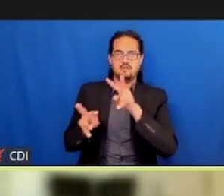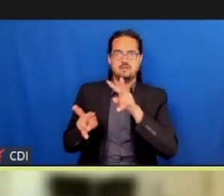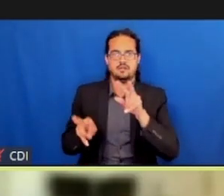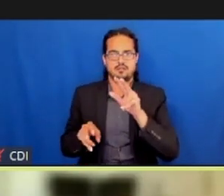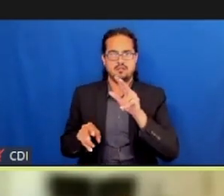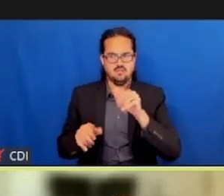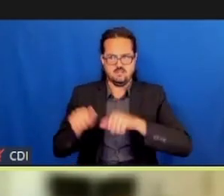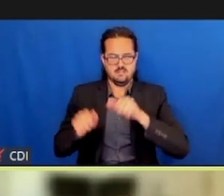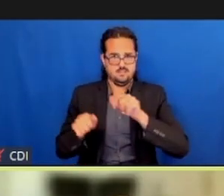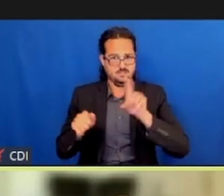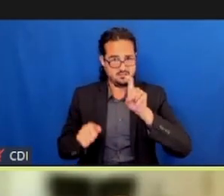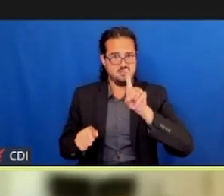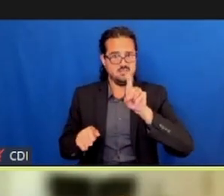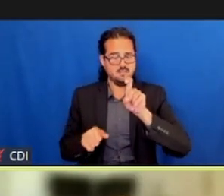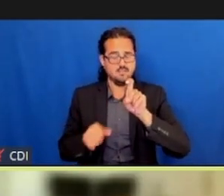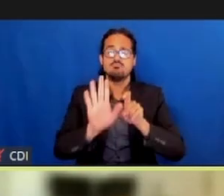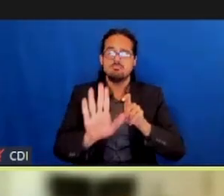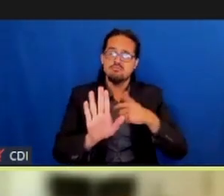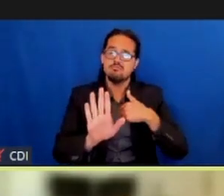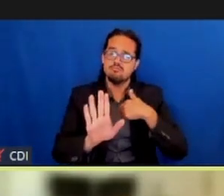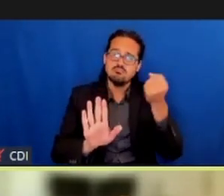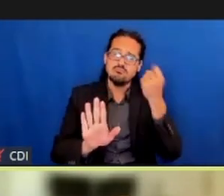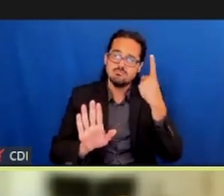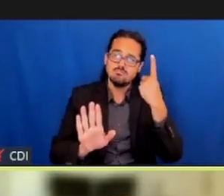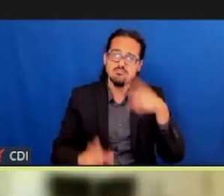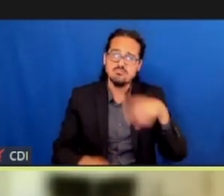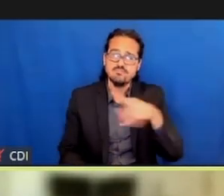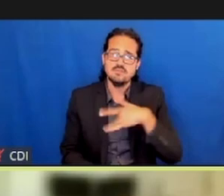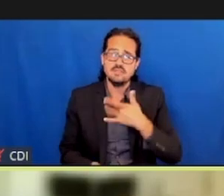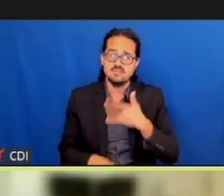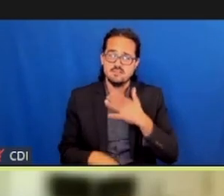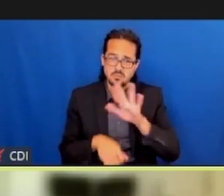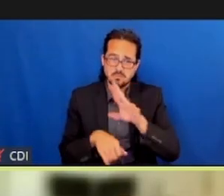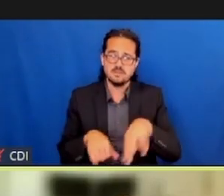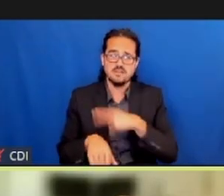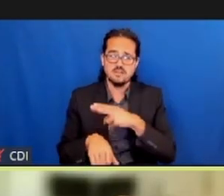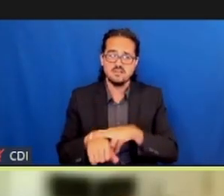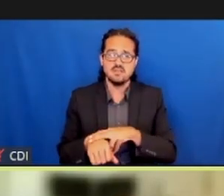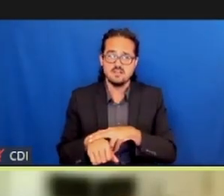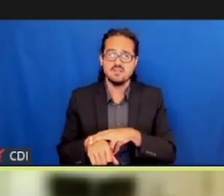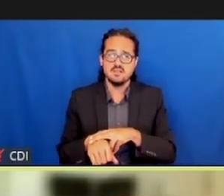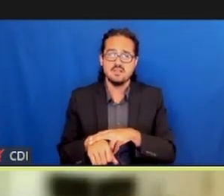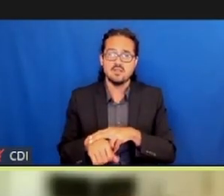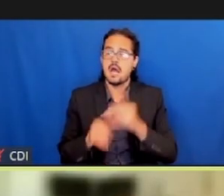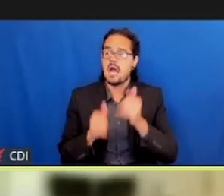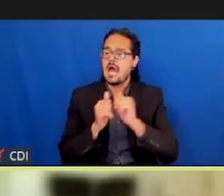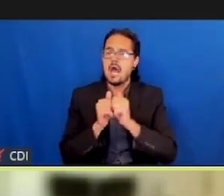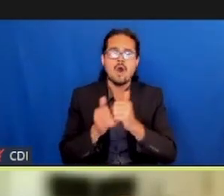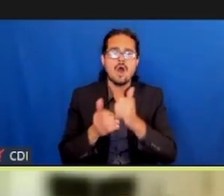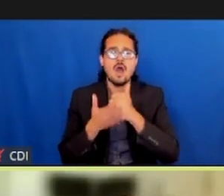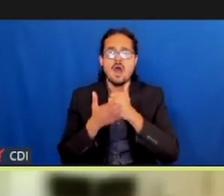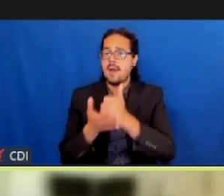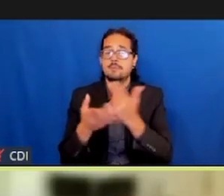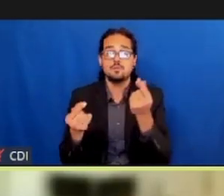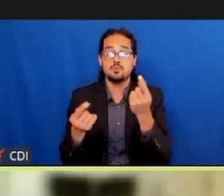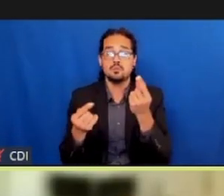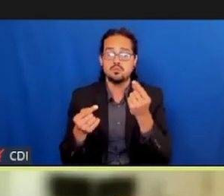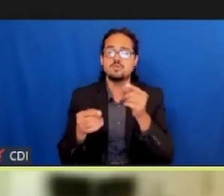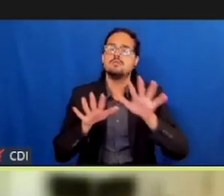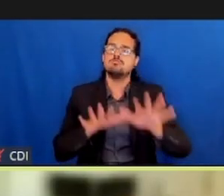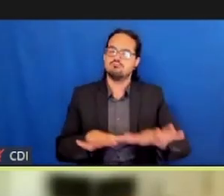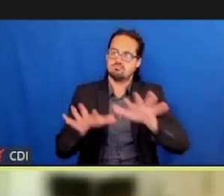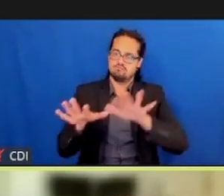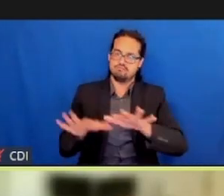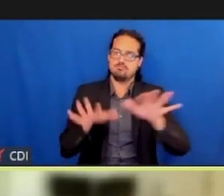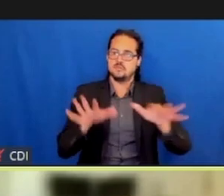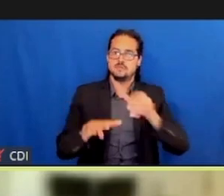So what are some things that might help? It's really important to go at a pace that feels comfortable in terms of re-engaging. So you don't have to have that